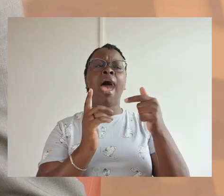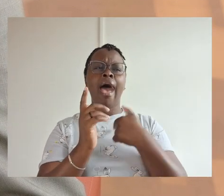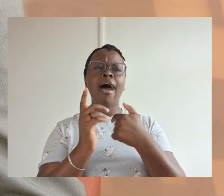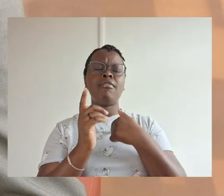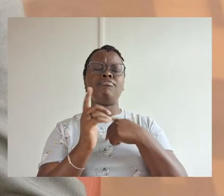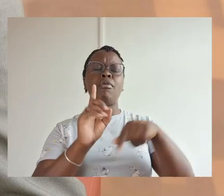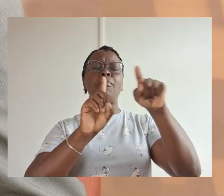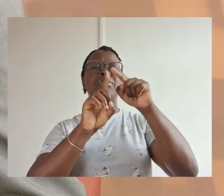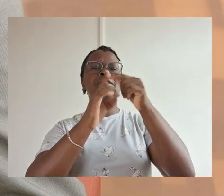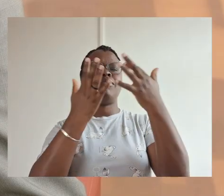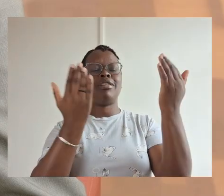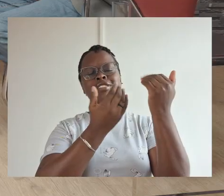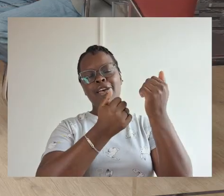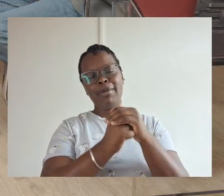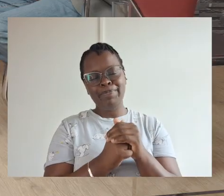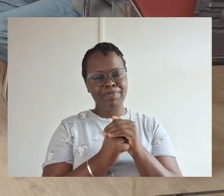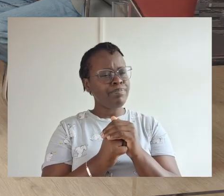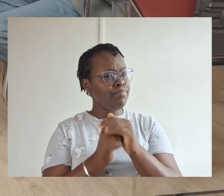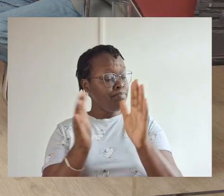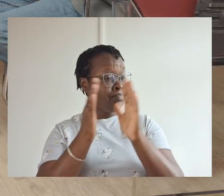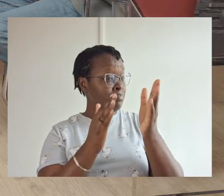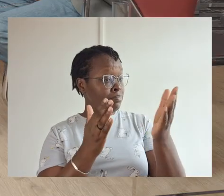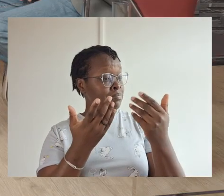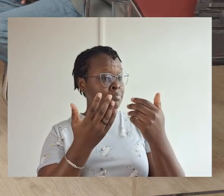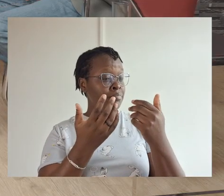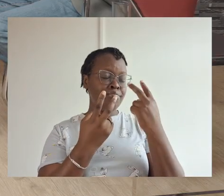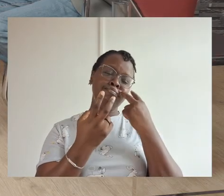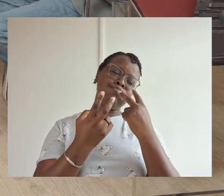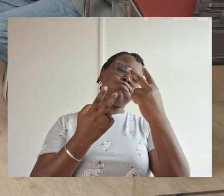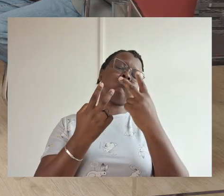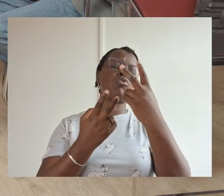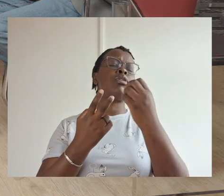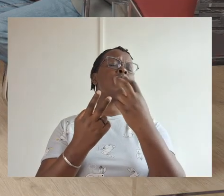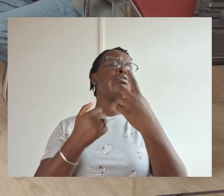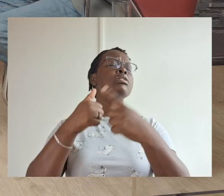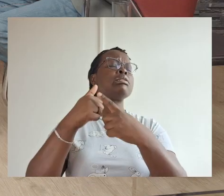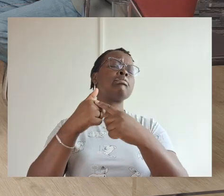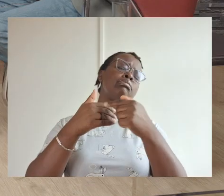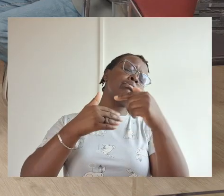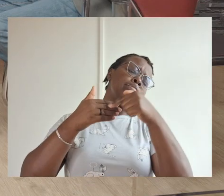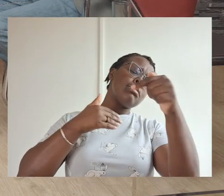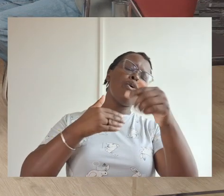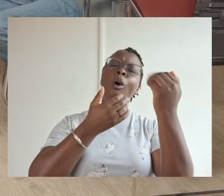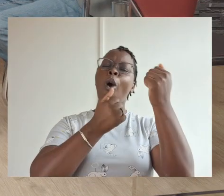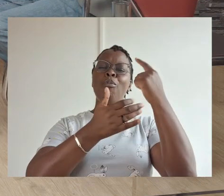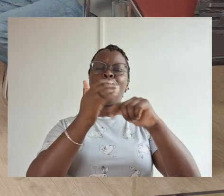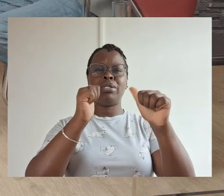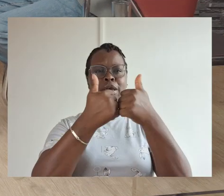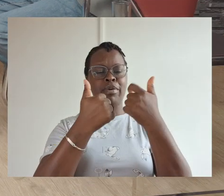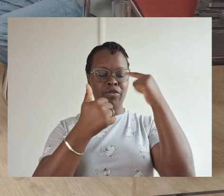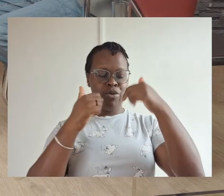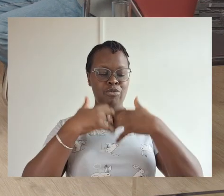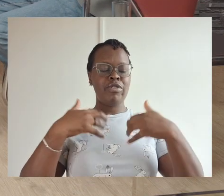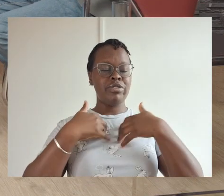light at the end of the tunnel. Okay, what about you, Abdinoor? Looking forward into 2026, what are some of the things that you hope will be addressed when it